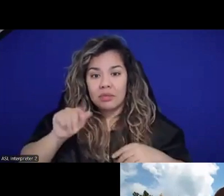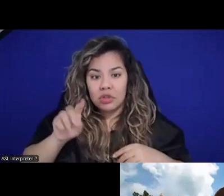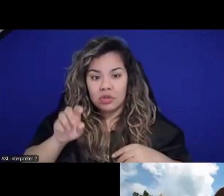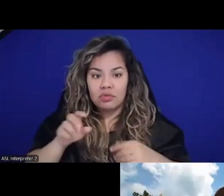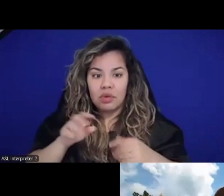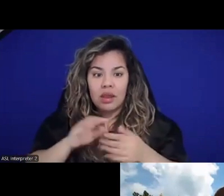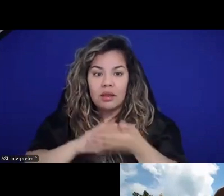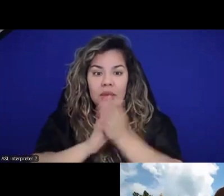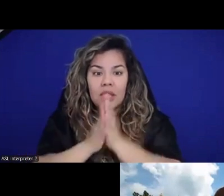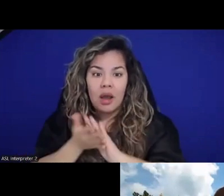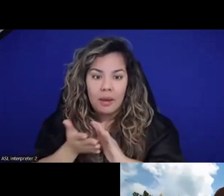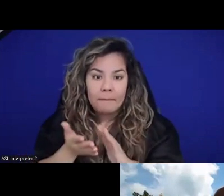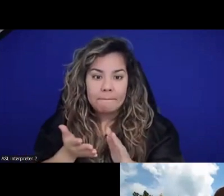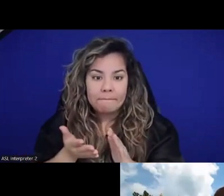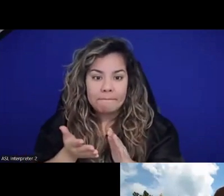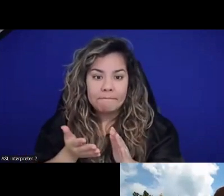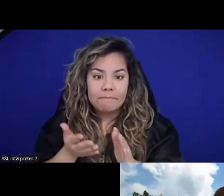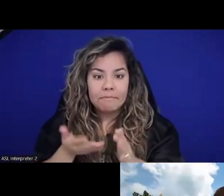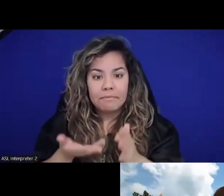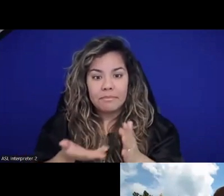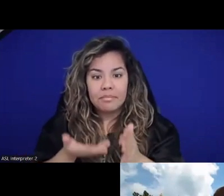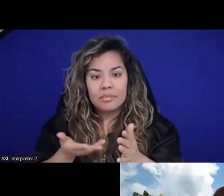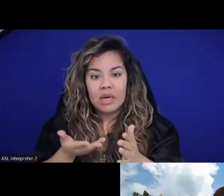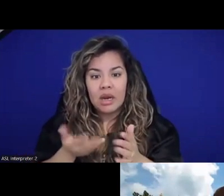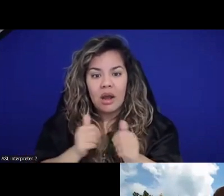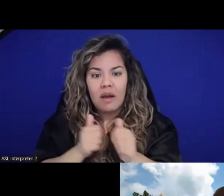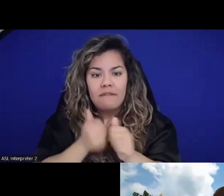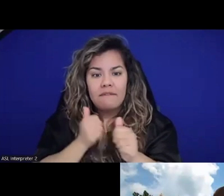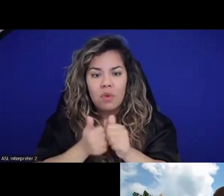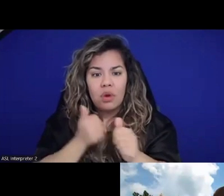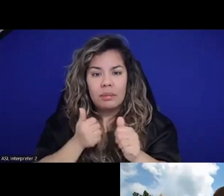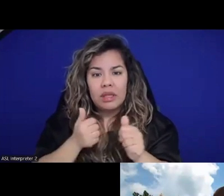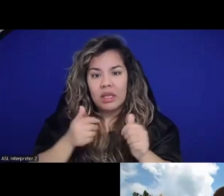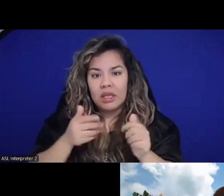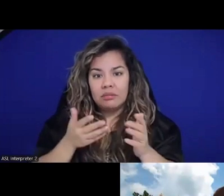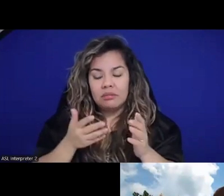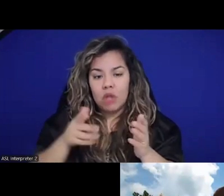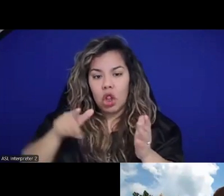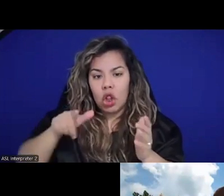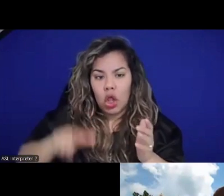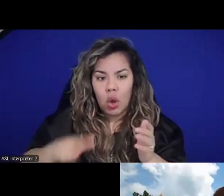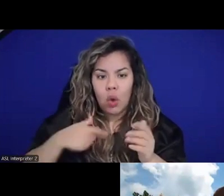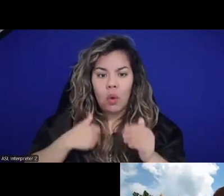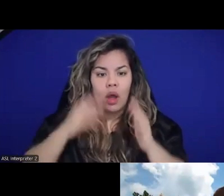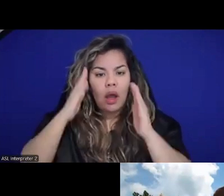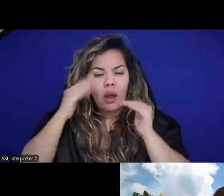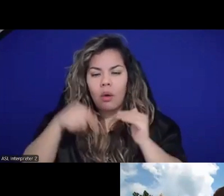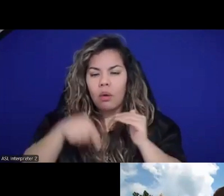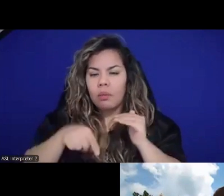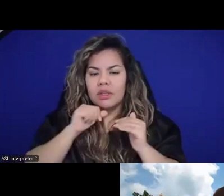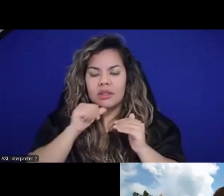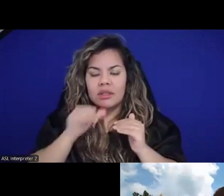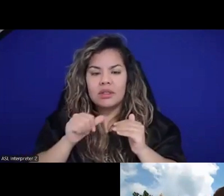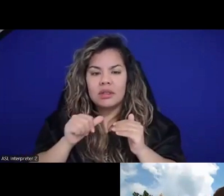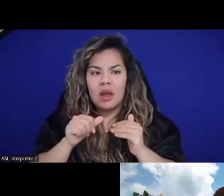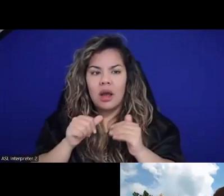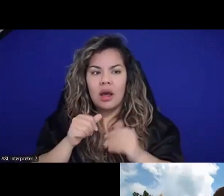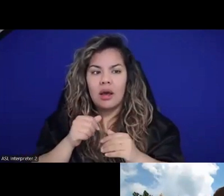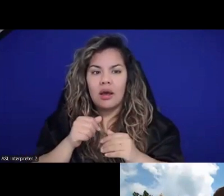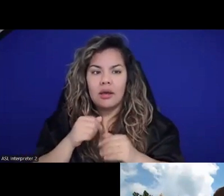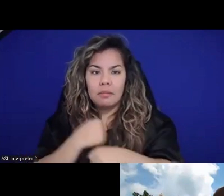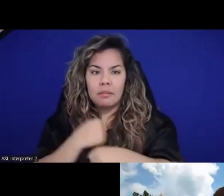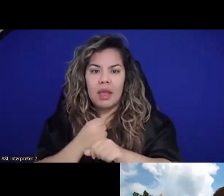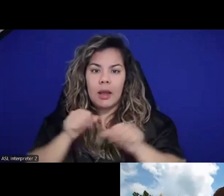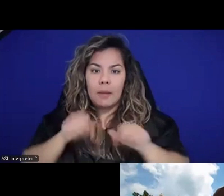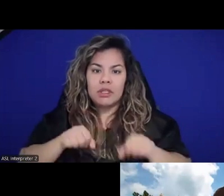unavoidably low. I hope that this doesn't encourage the potential author, because many